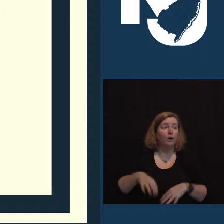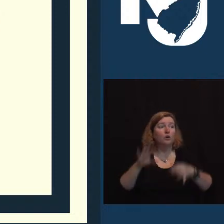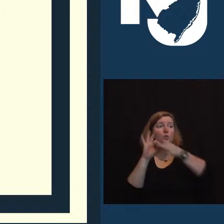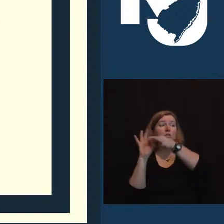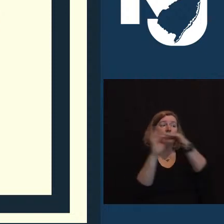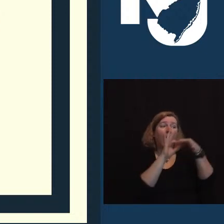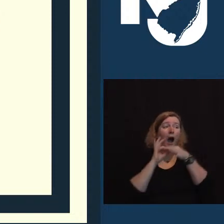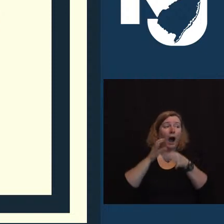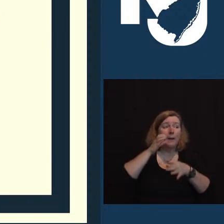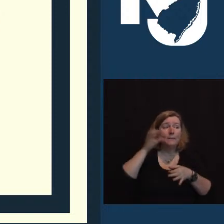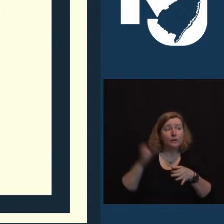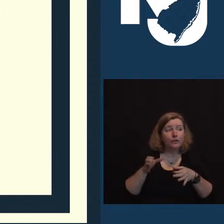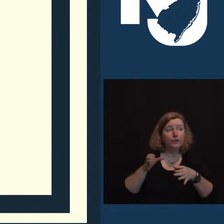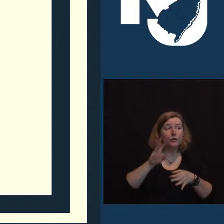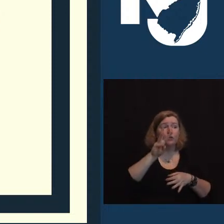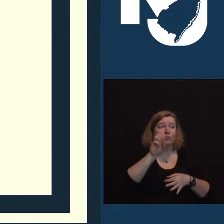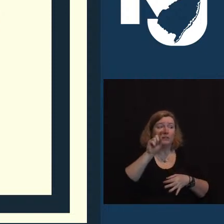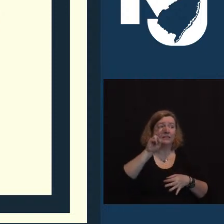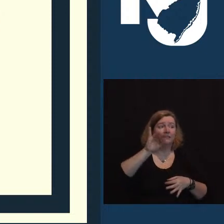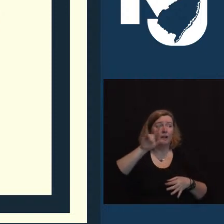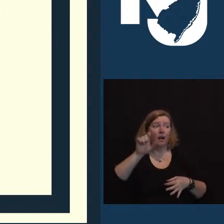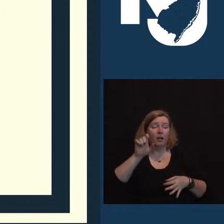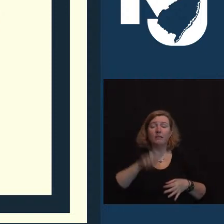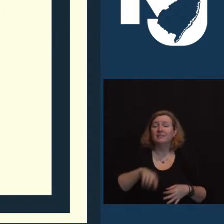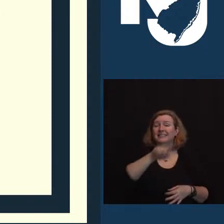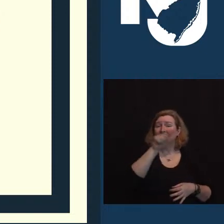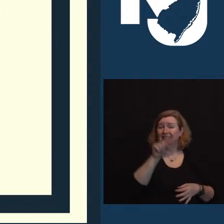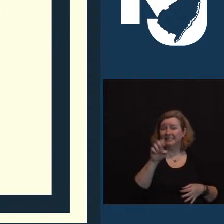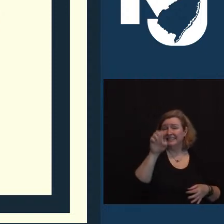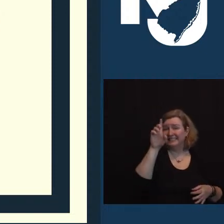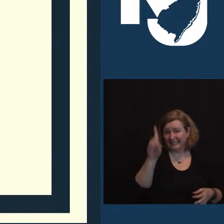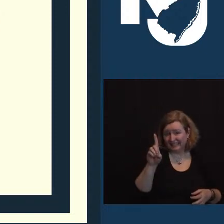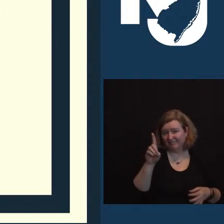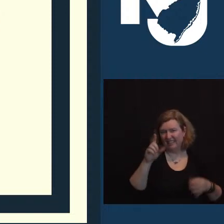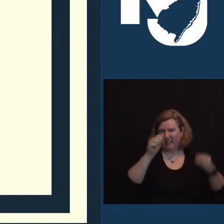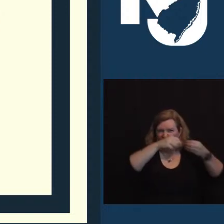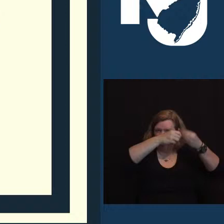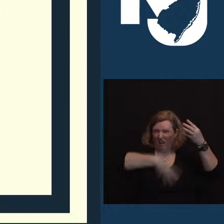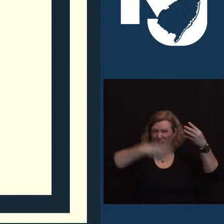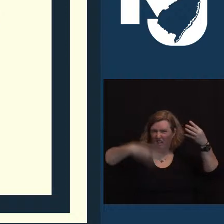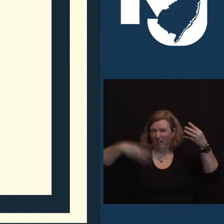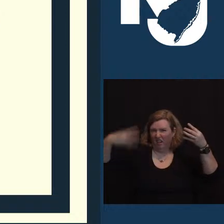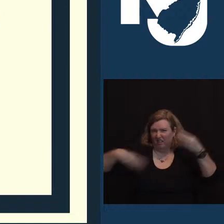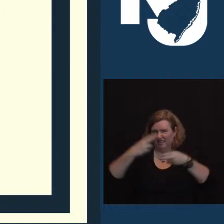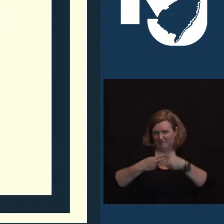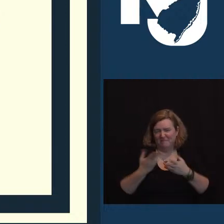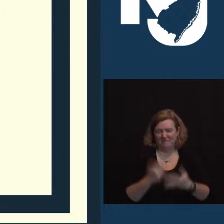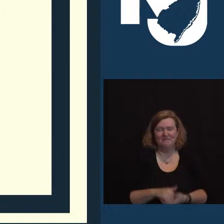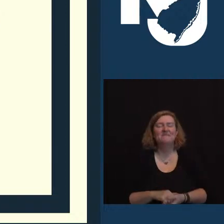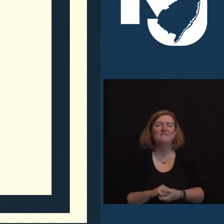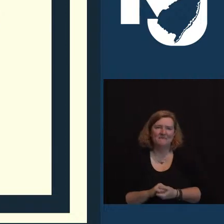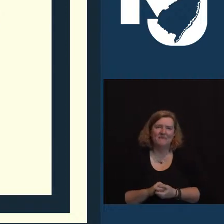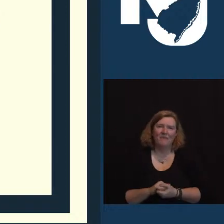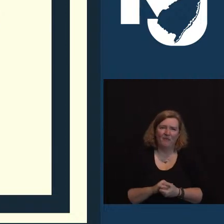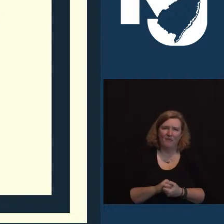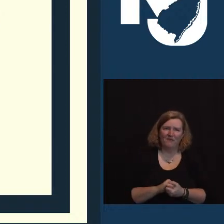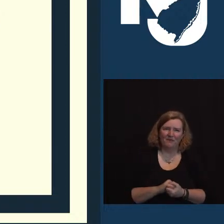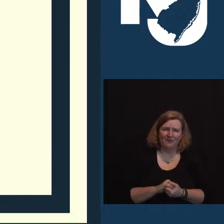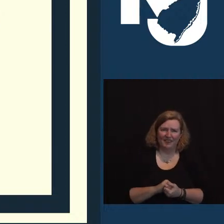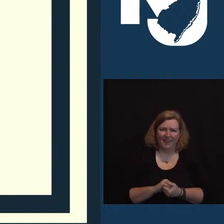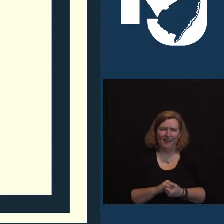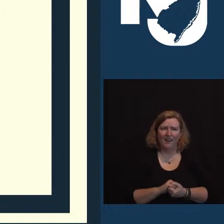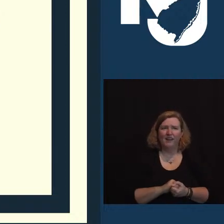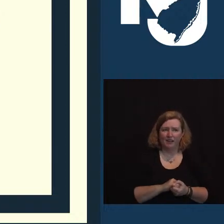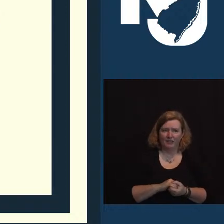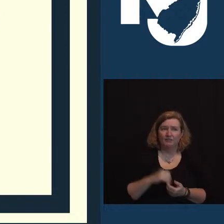Co., United Brewing Co., Westville Brewery, and Zed's Beer. And don't forget, to claim your beer,